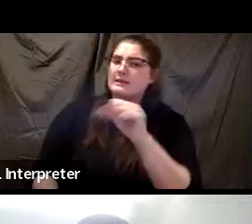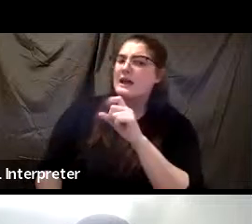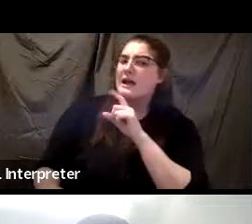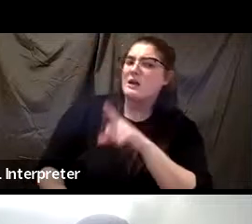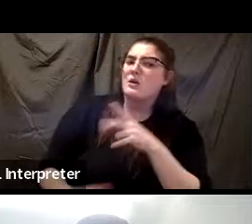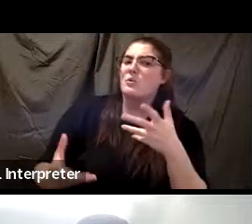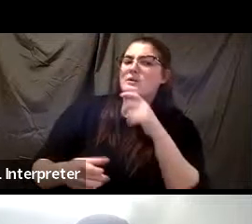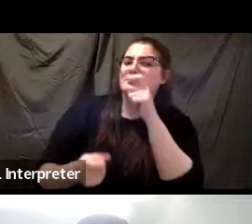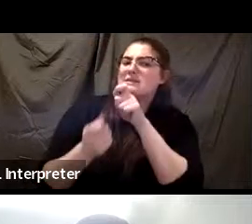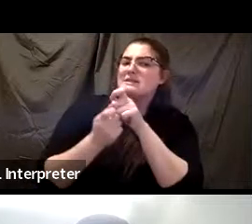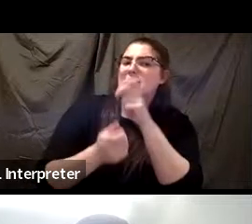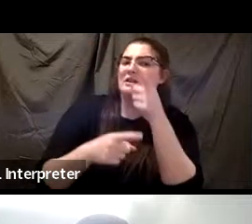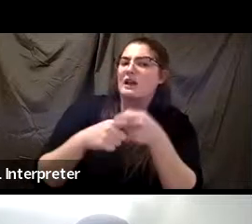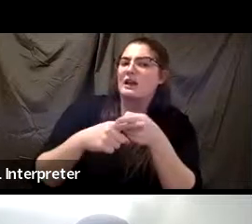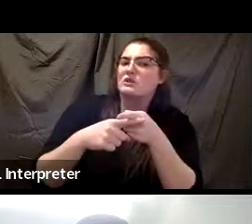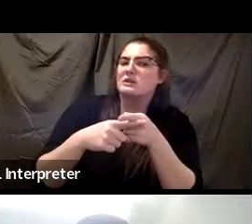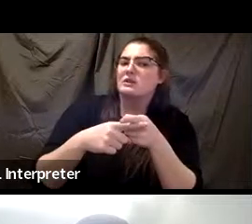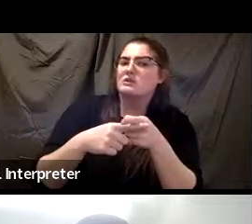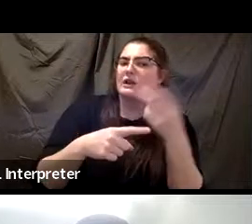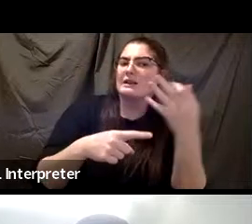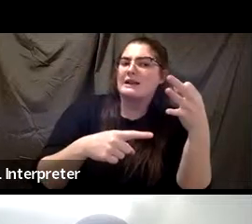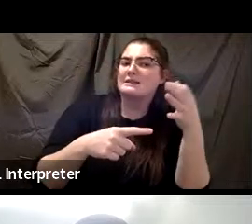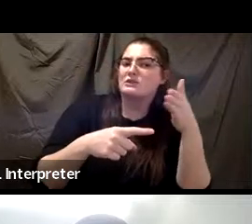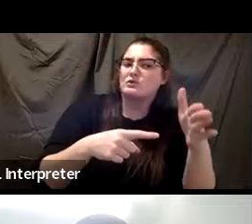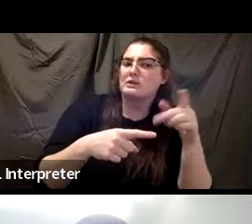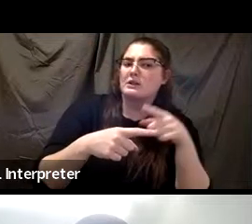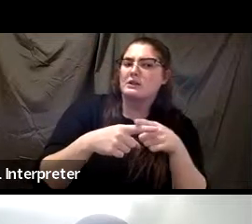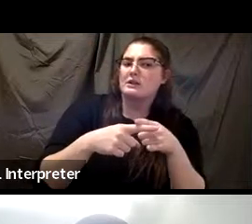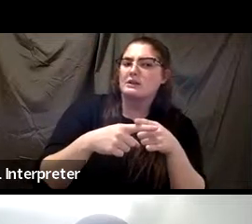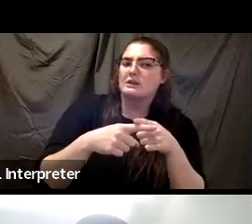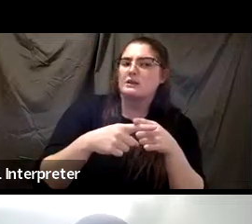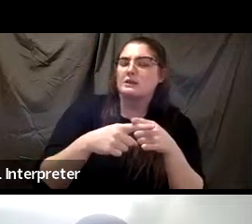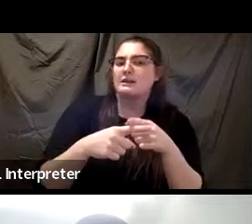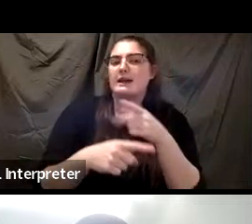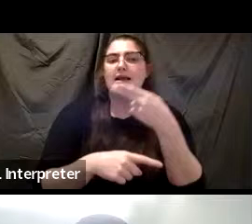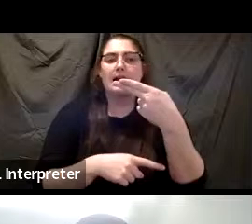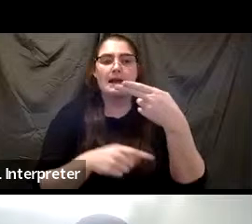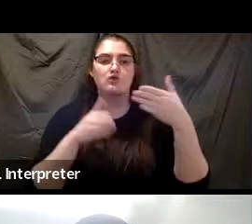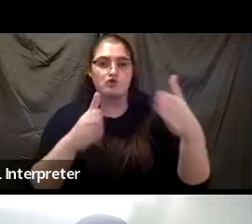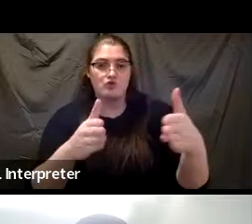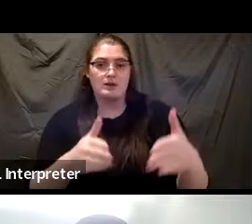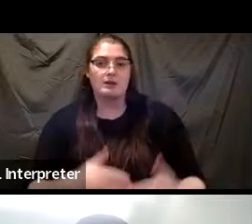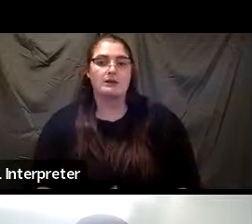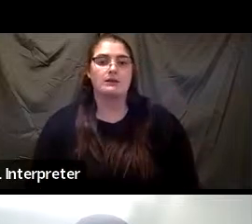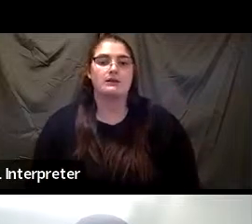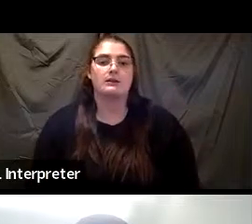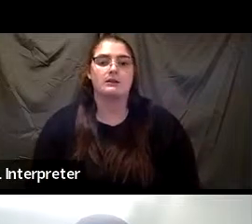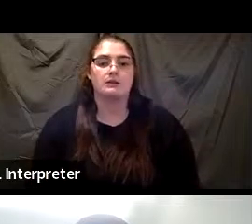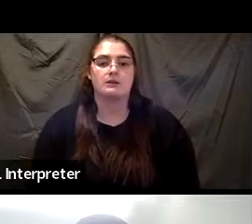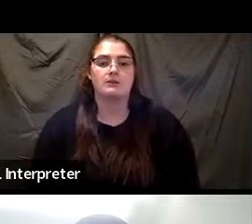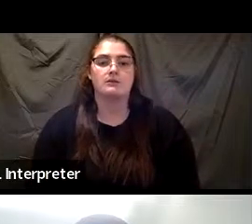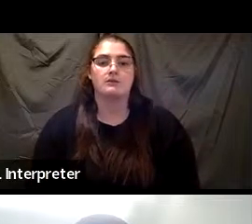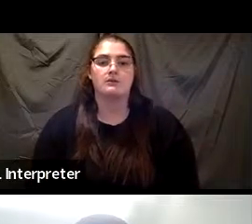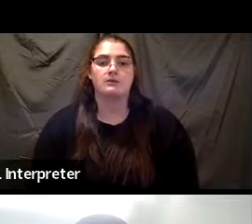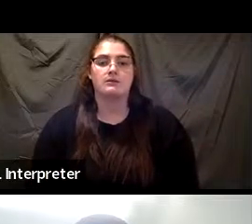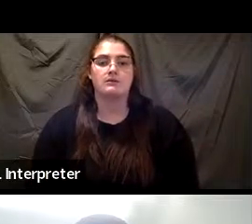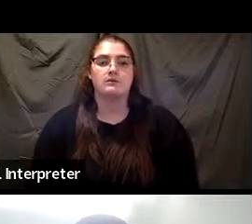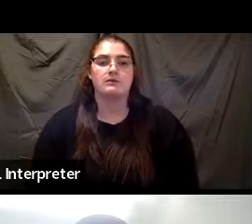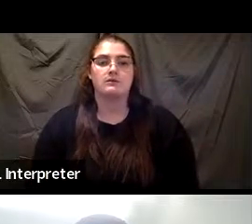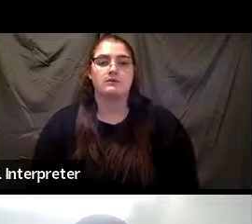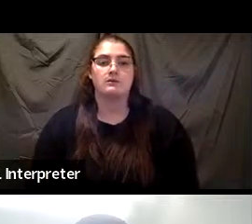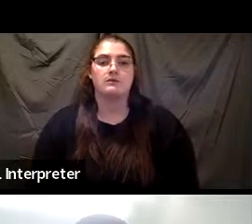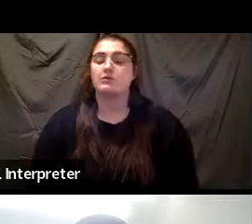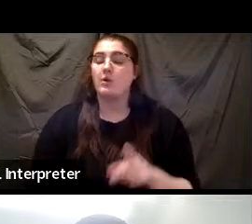particular intersection on 19th is it? It's 19th and H Street. 19th and H. Okay.